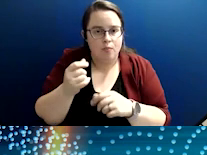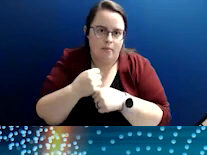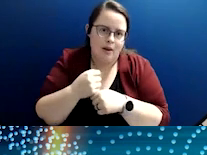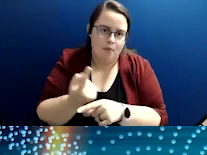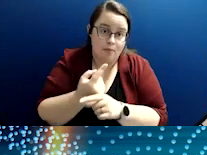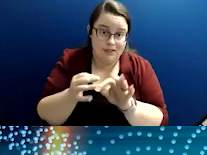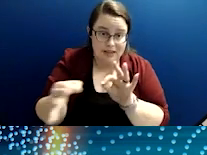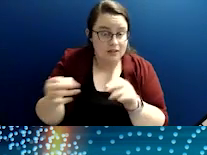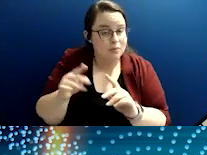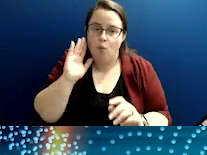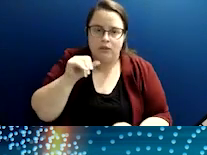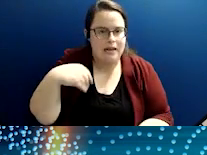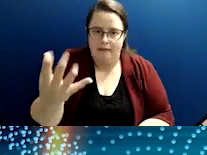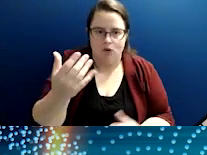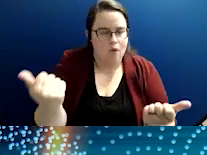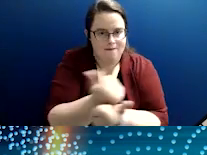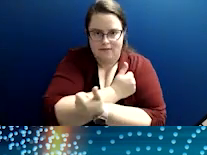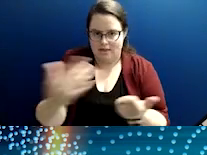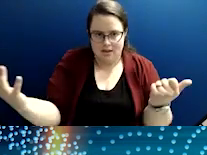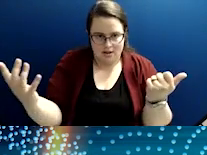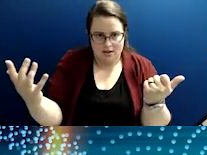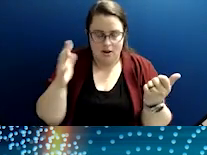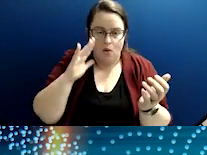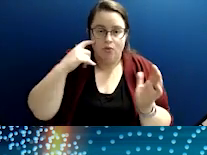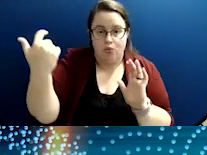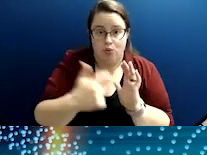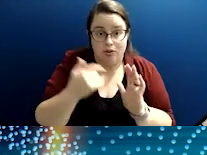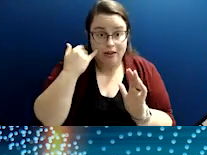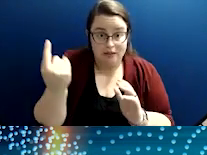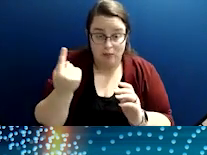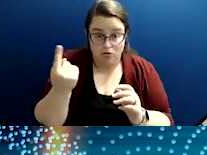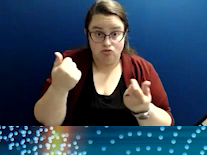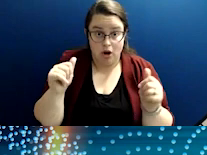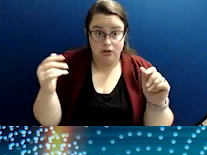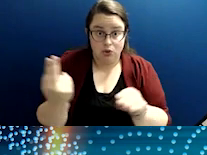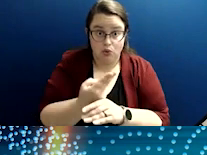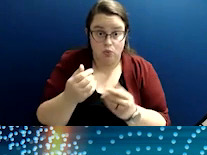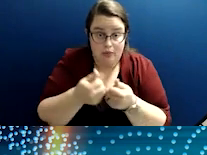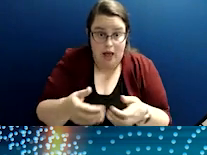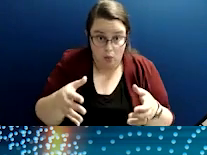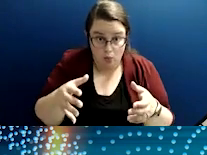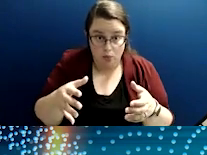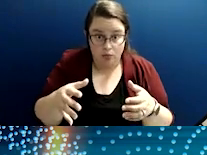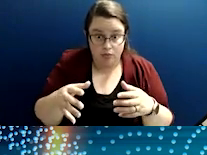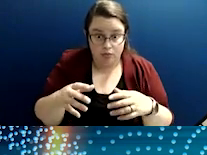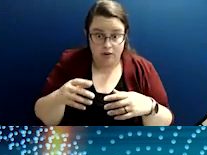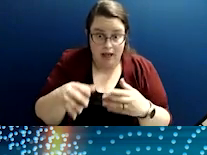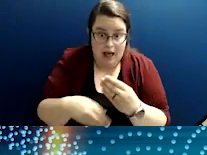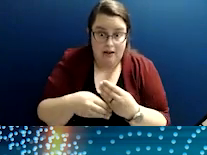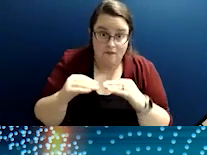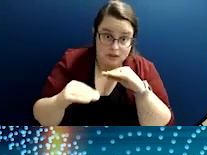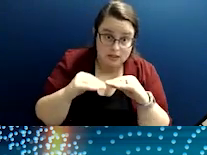not going to give you everything. And you'll notice that if somebody tries to use ChatGPT without doing anything, you'll notice because there'll be lies in it, or